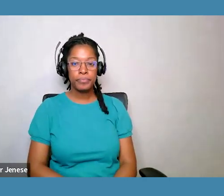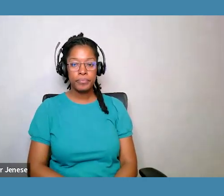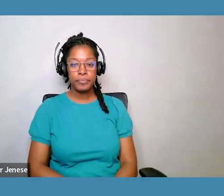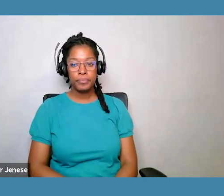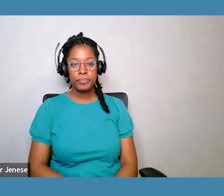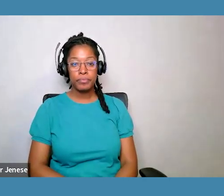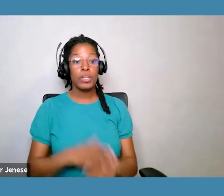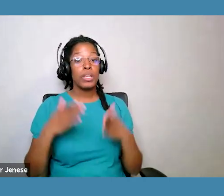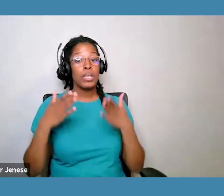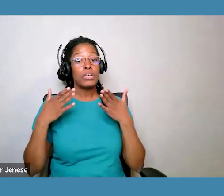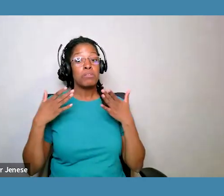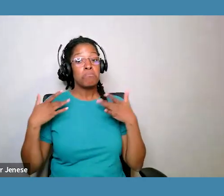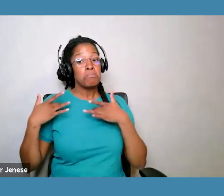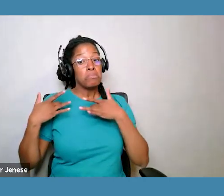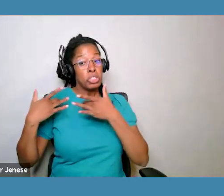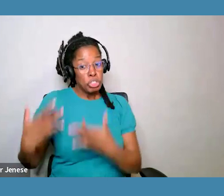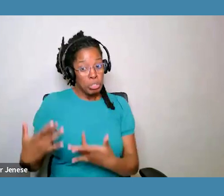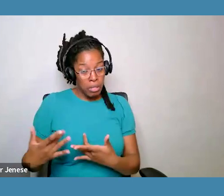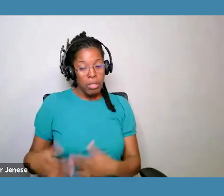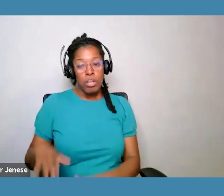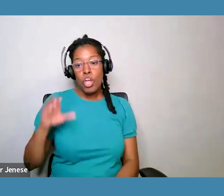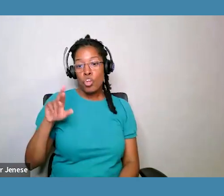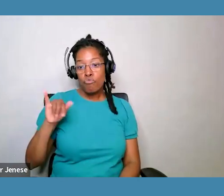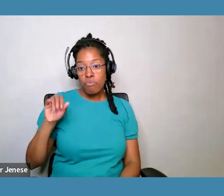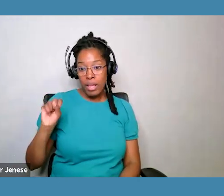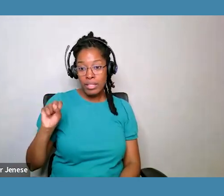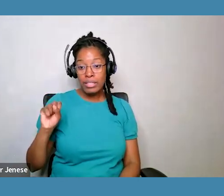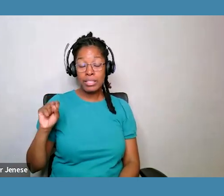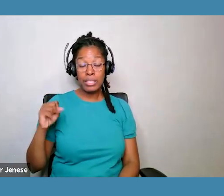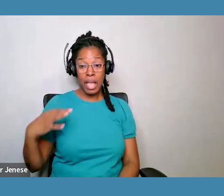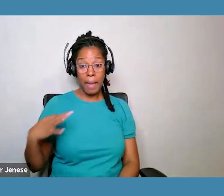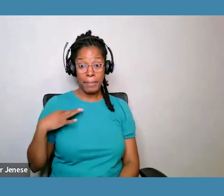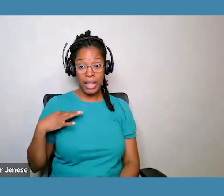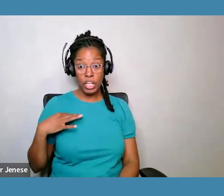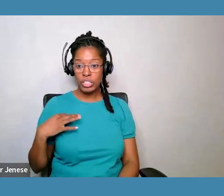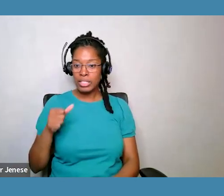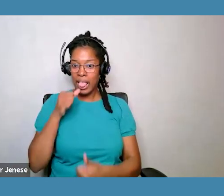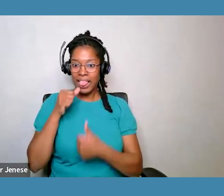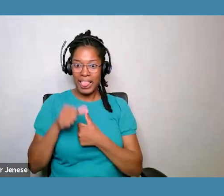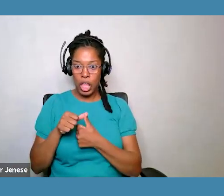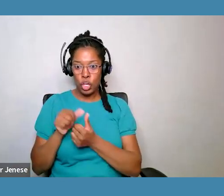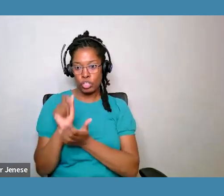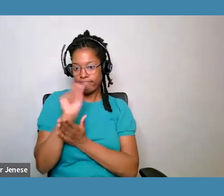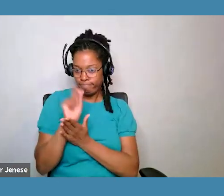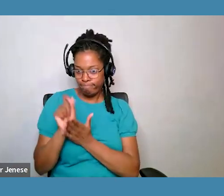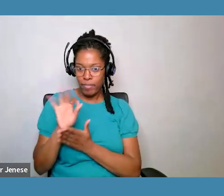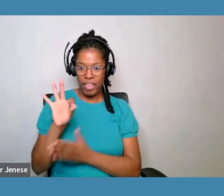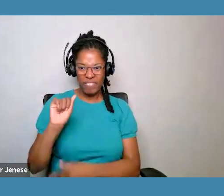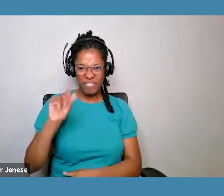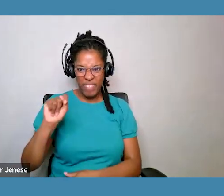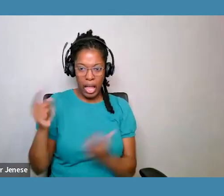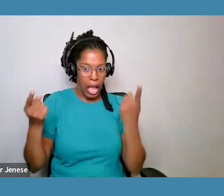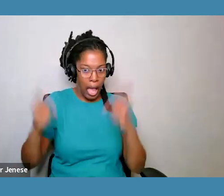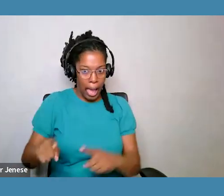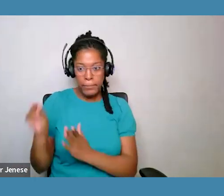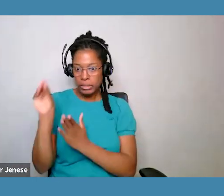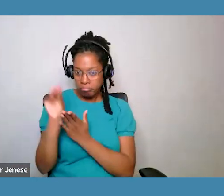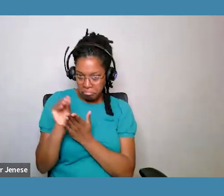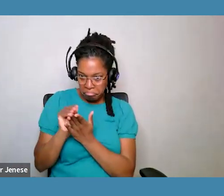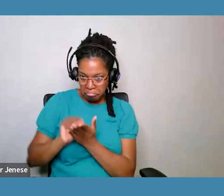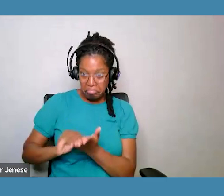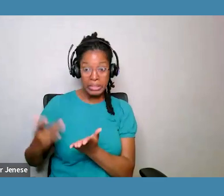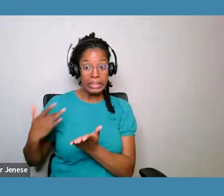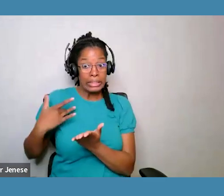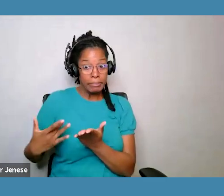So generally, crisis applications are done by writing a letter that details all the facts that are going on, and